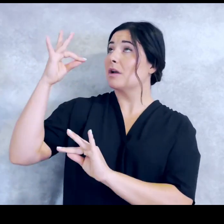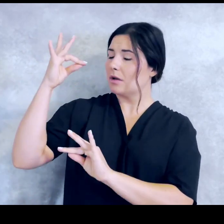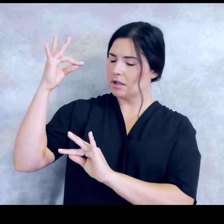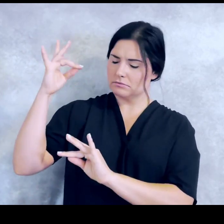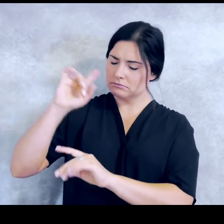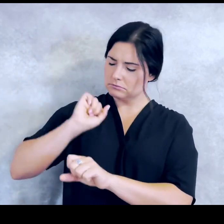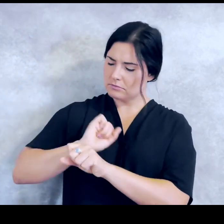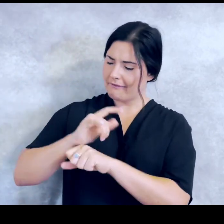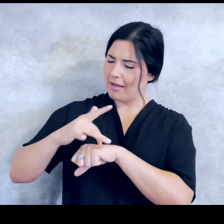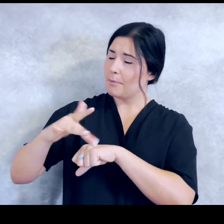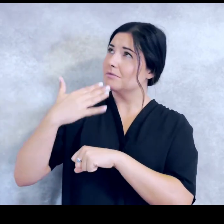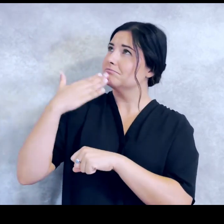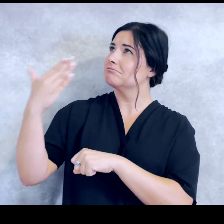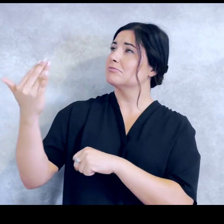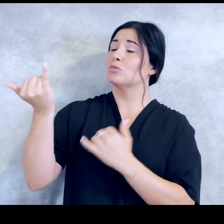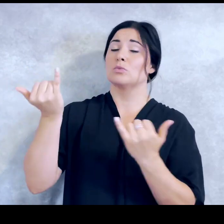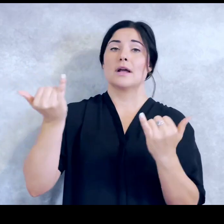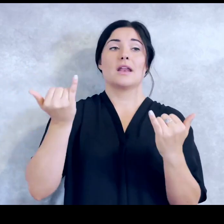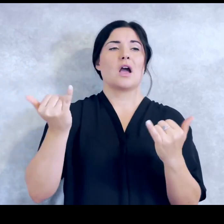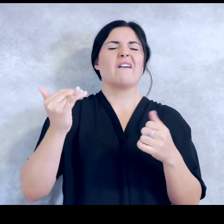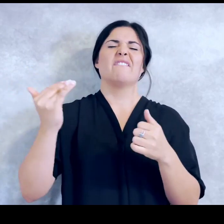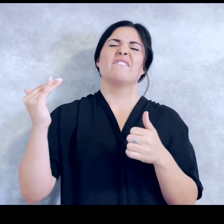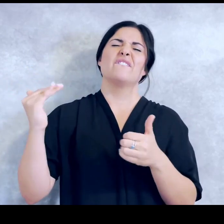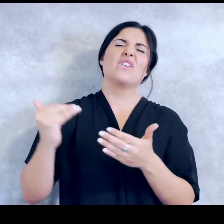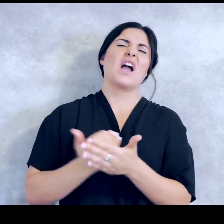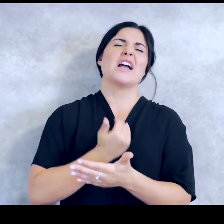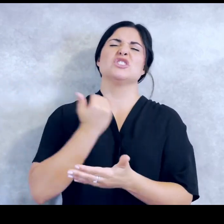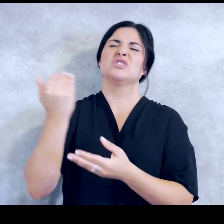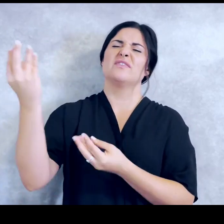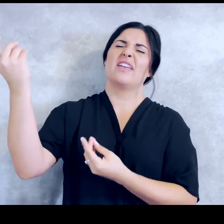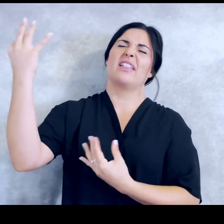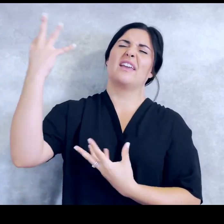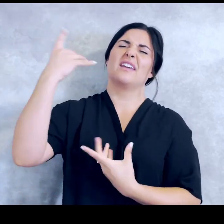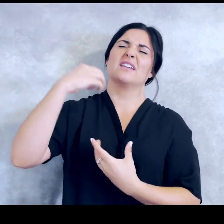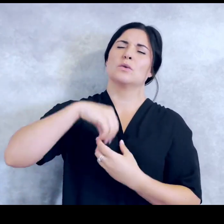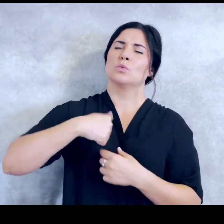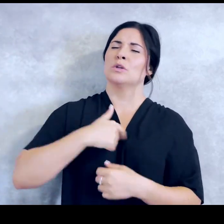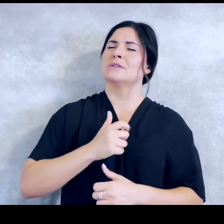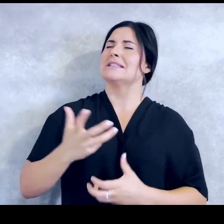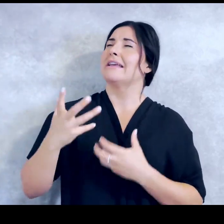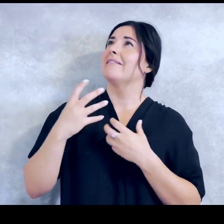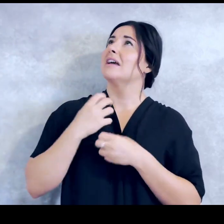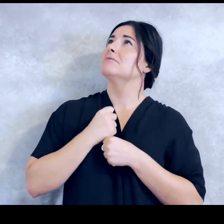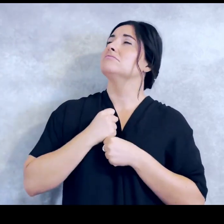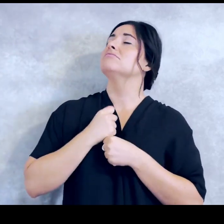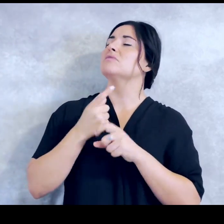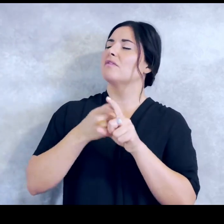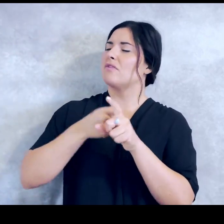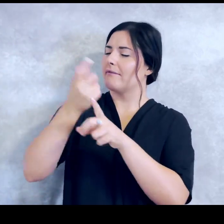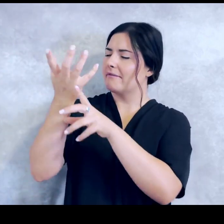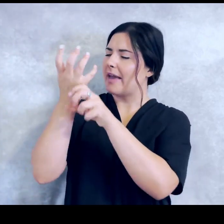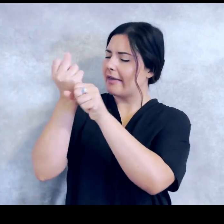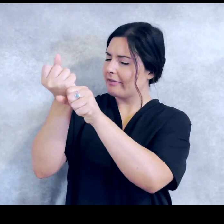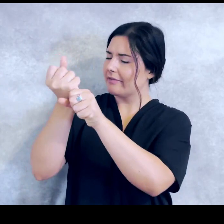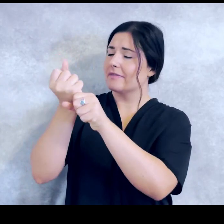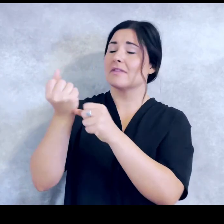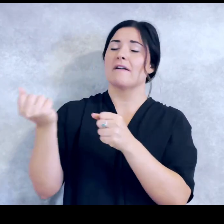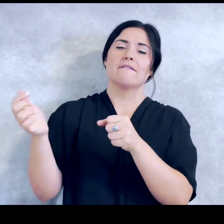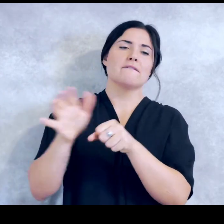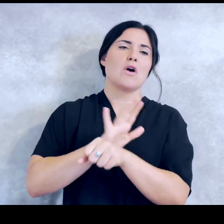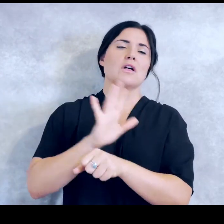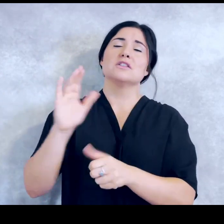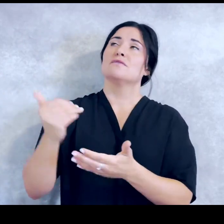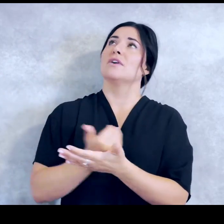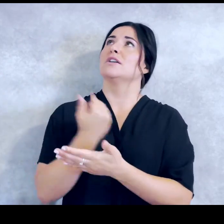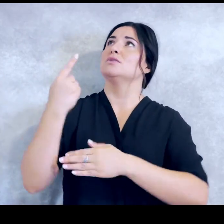thank you that your spirit is available to us. In fact, right now, if we just need a fresh filling, we receive it by faith. Would